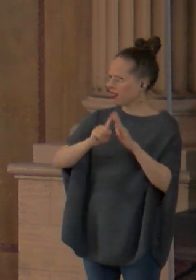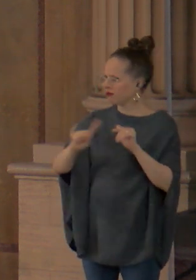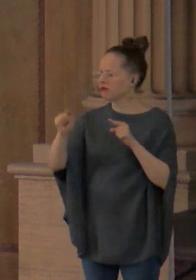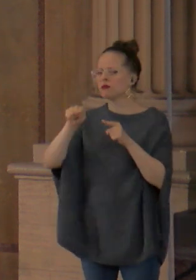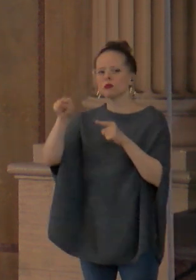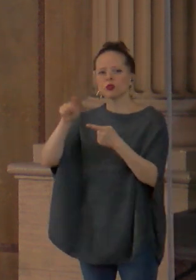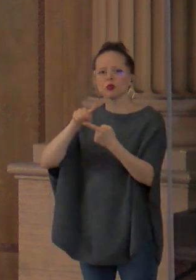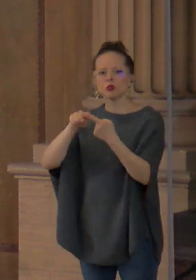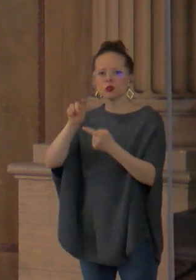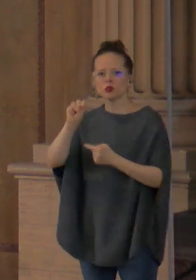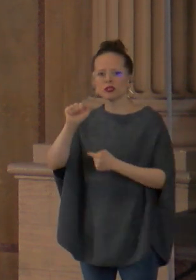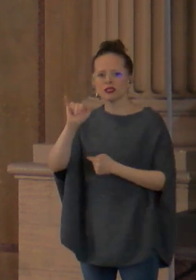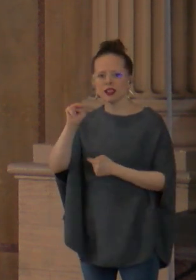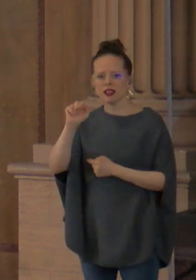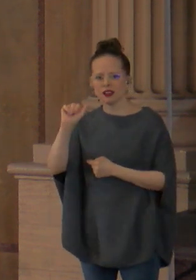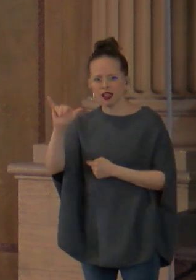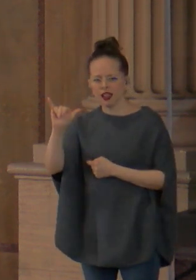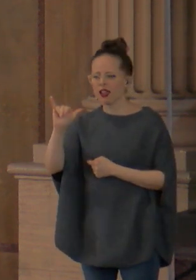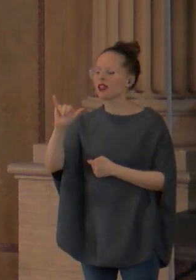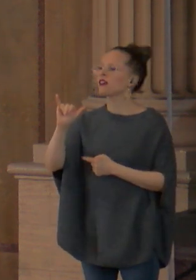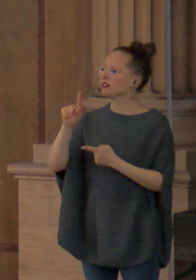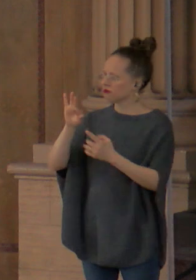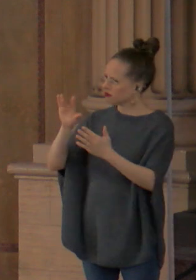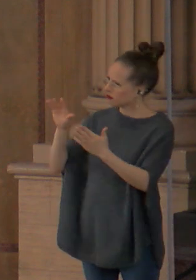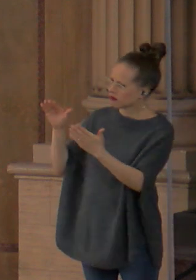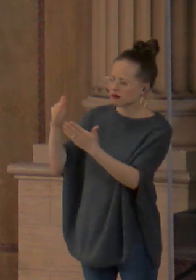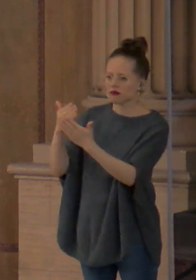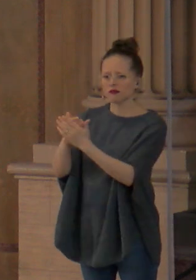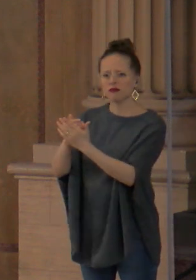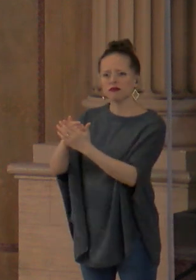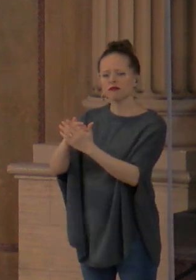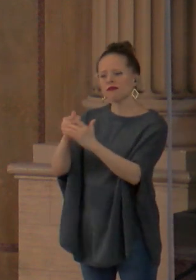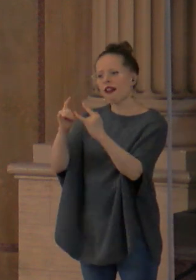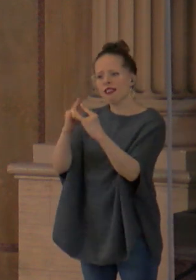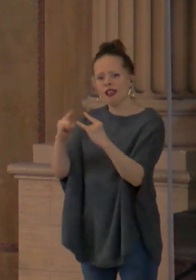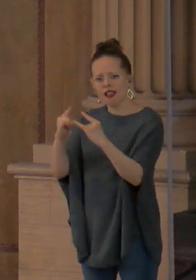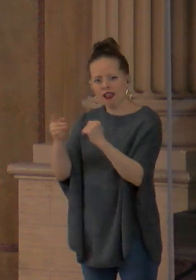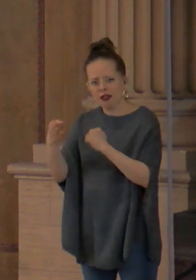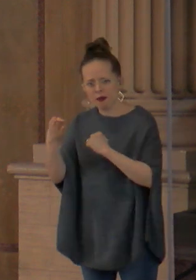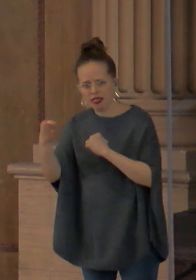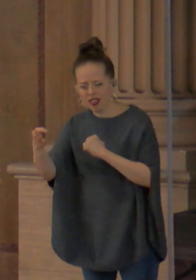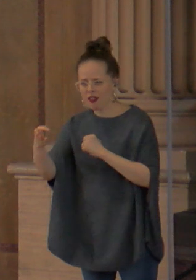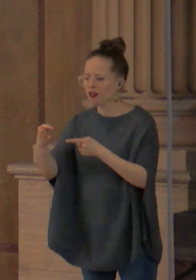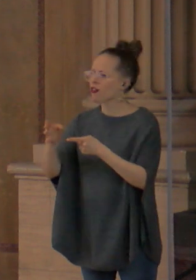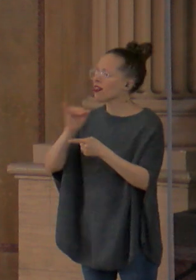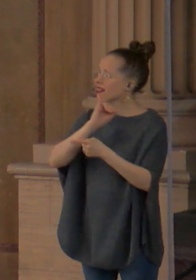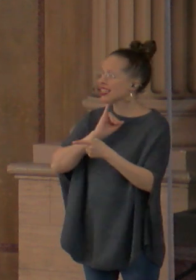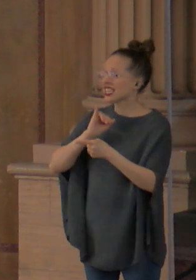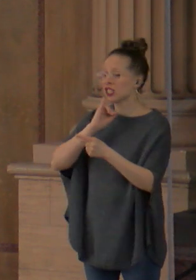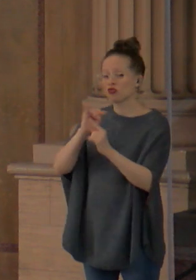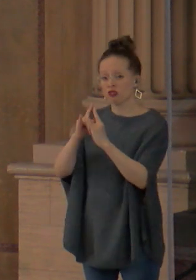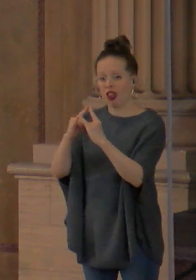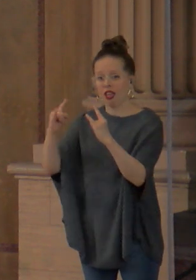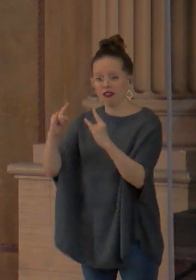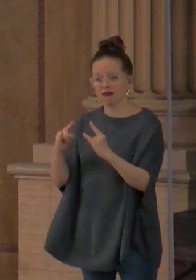They set out from Rephidim and came into the wilderness of Sinai, and they encamped in the wilderness. There Israel encamped before the mountain, while